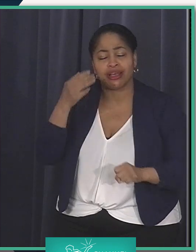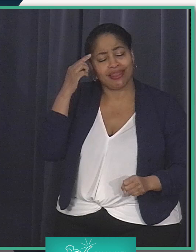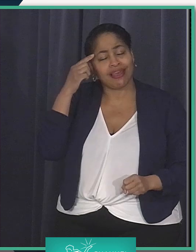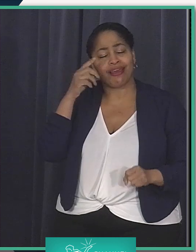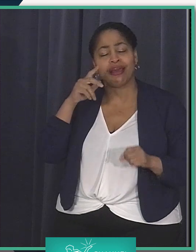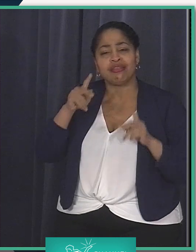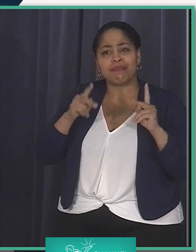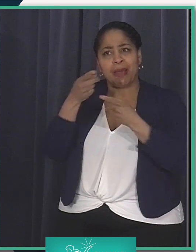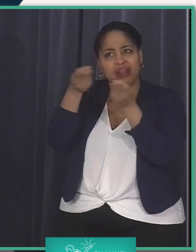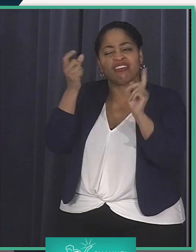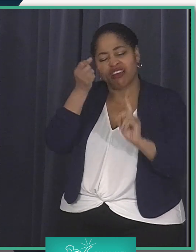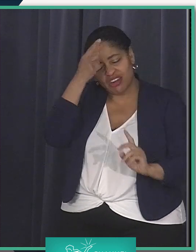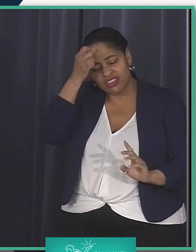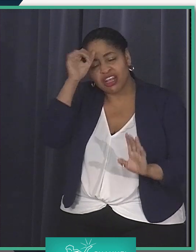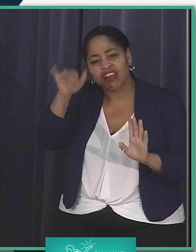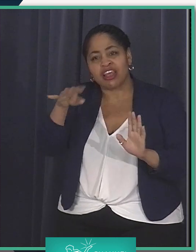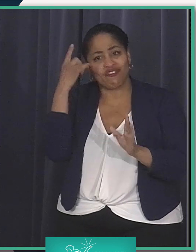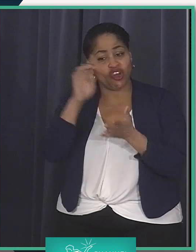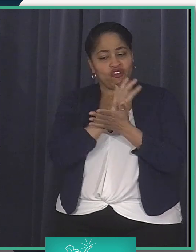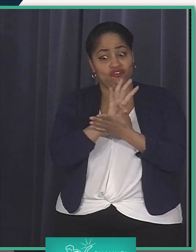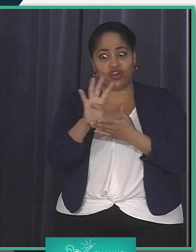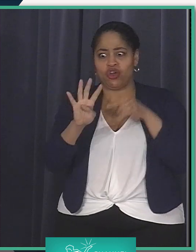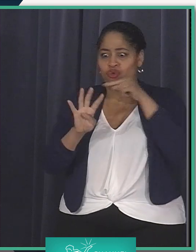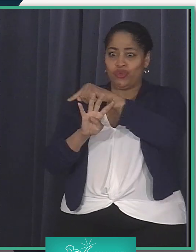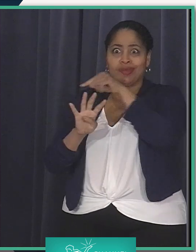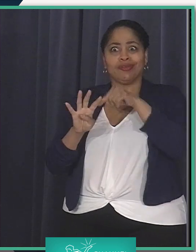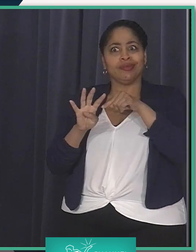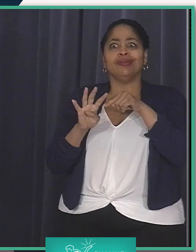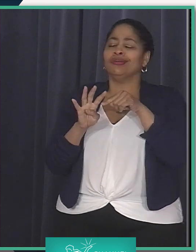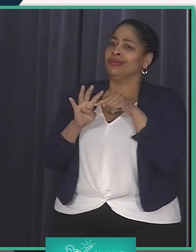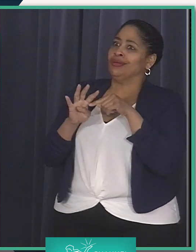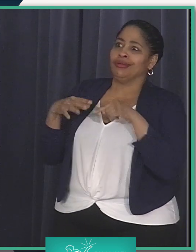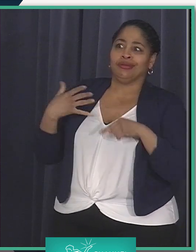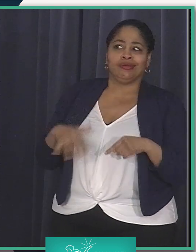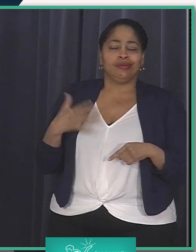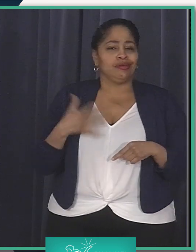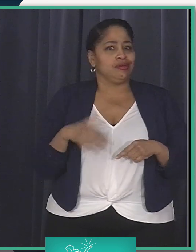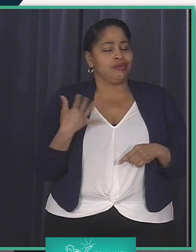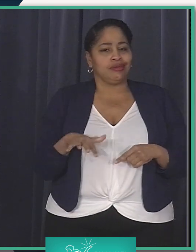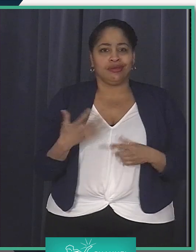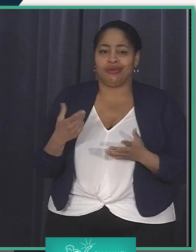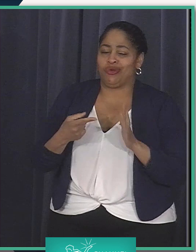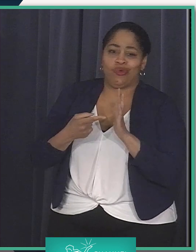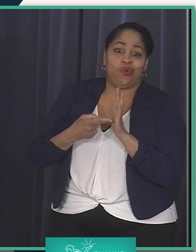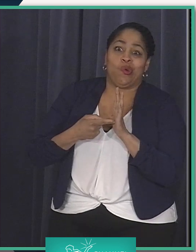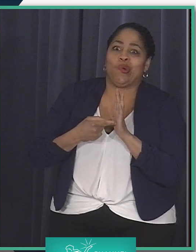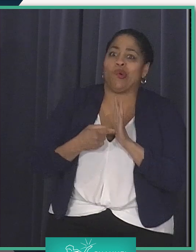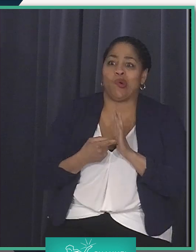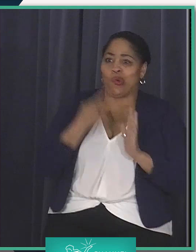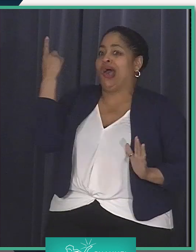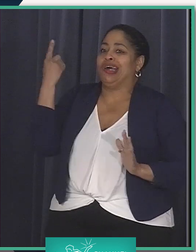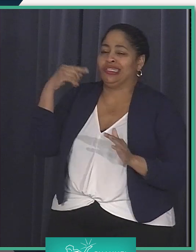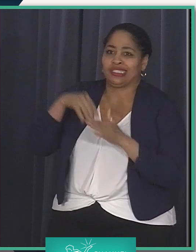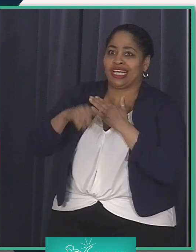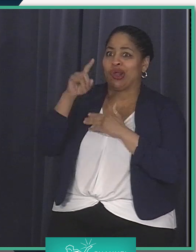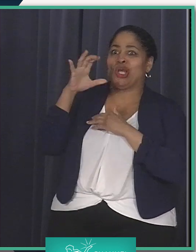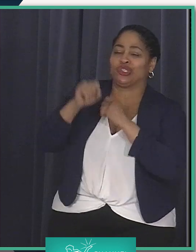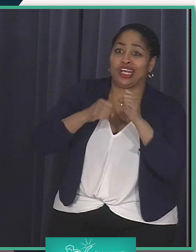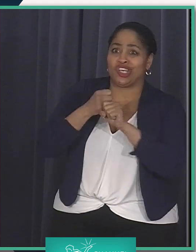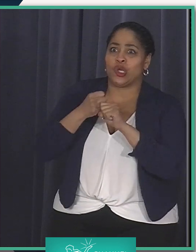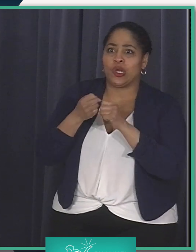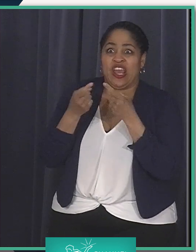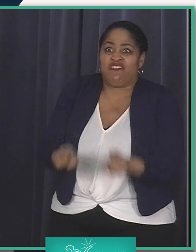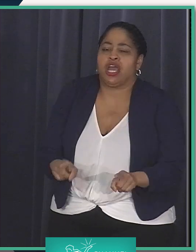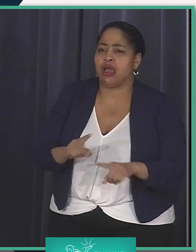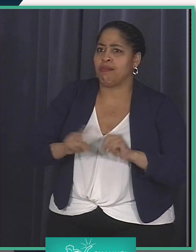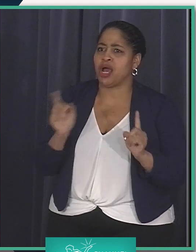understand that their 4-week period was a once-in-a-century event. But